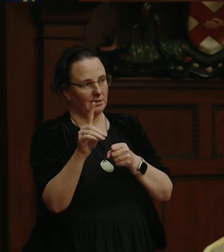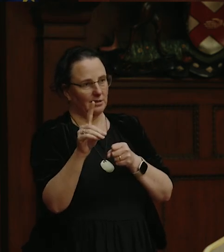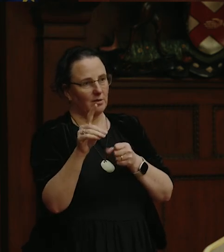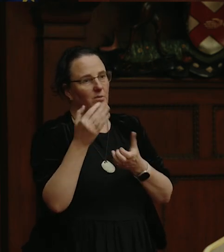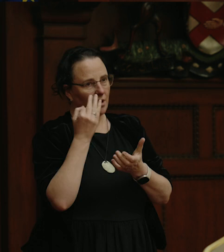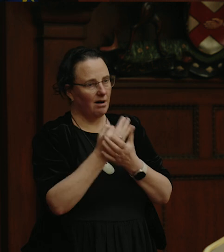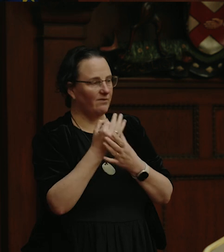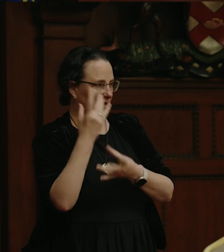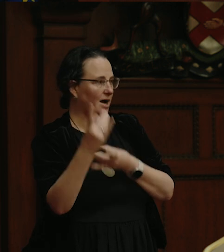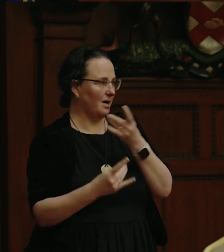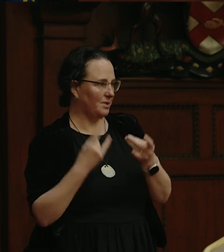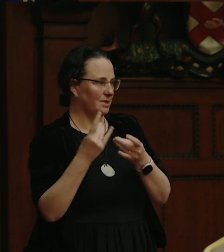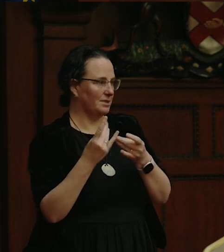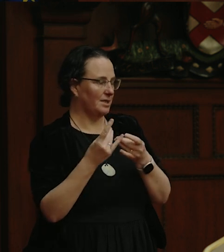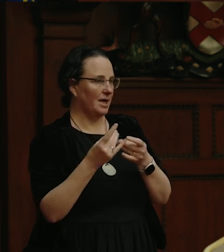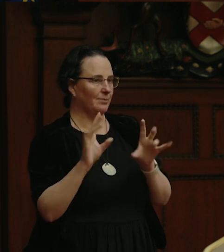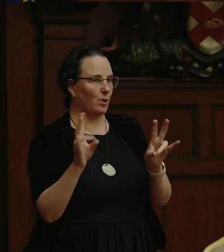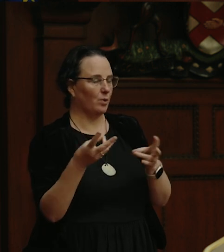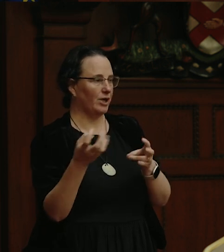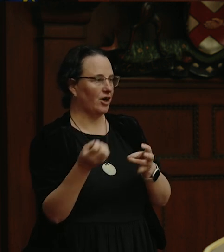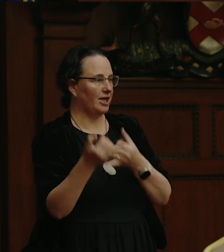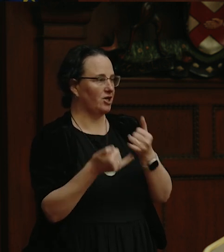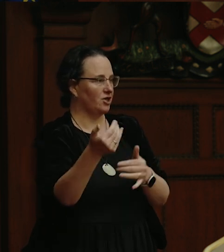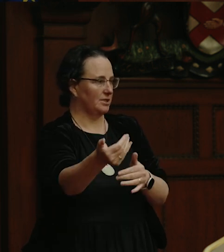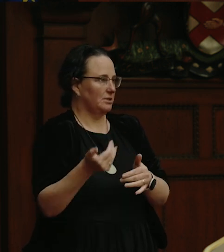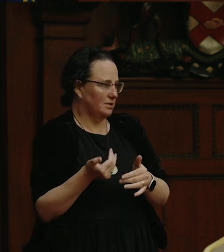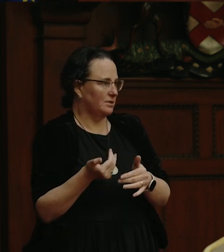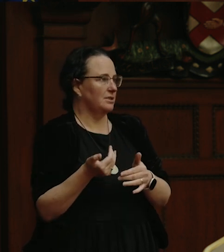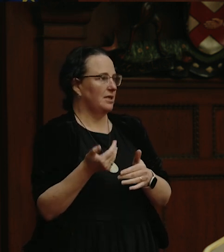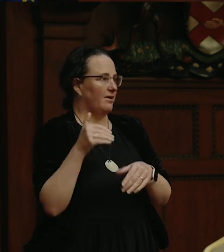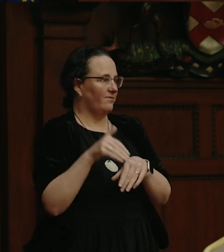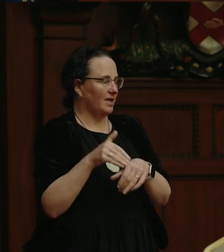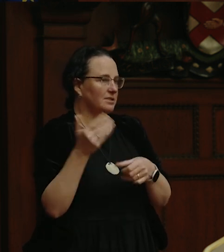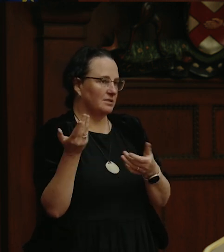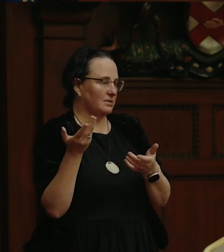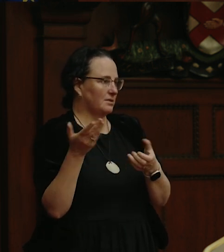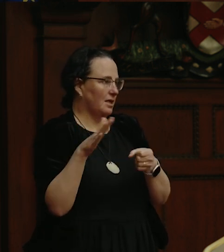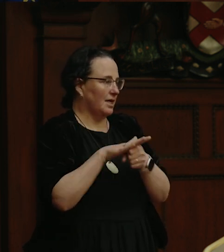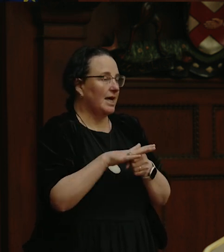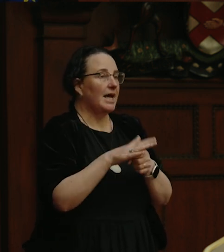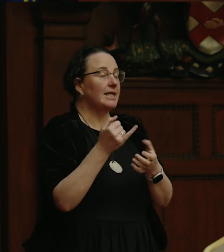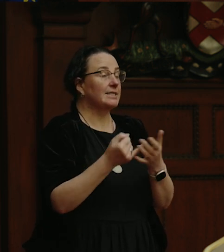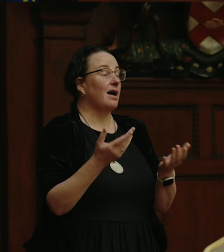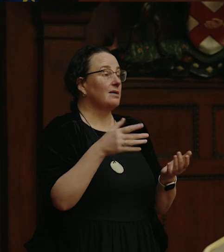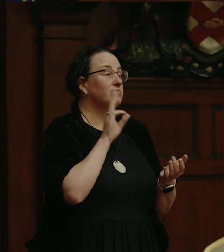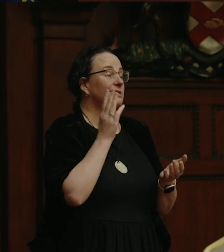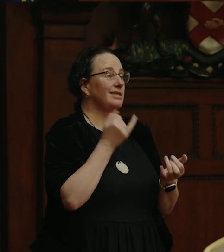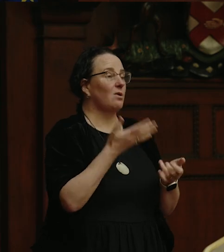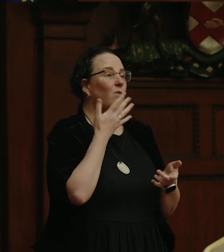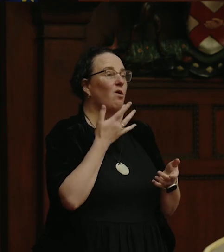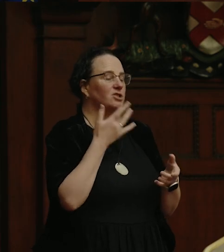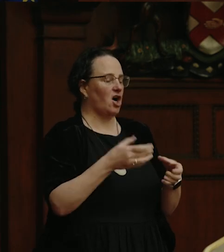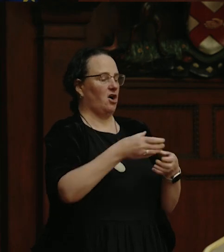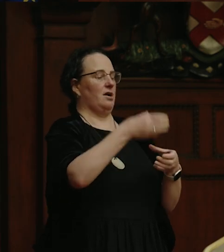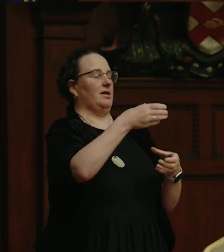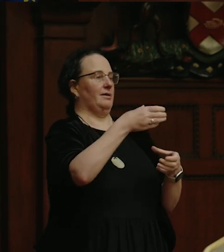degree and much sooner. And it's a bit like having water, a glass of water and oil on top.